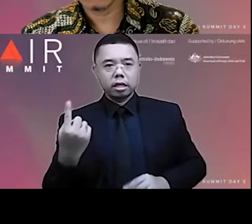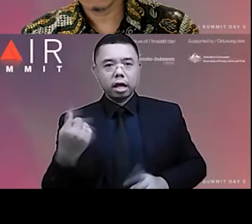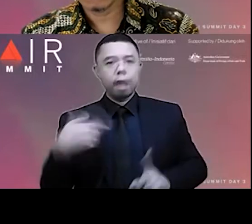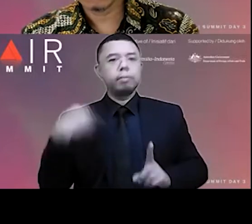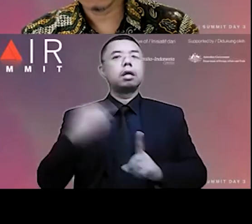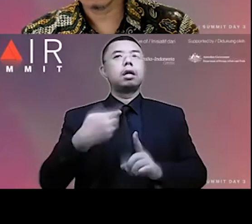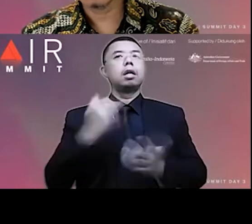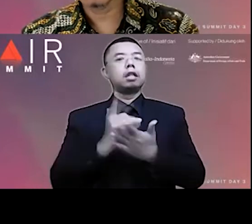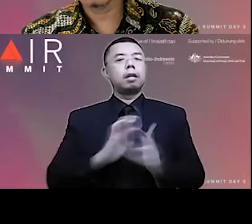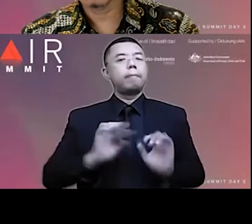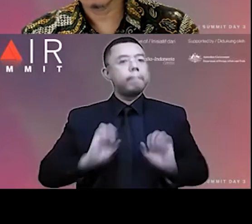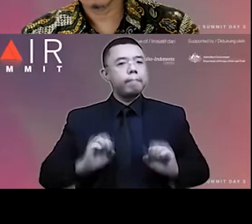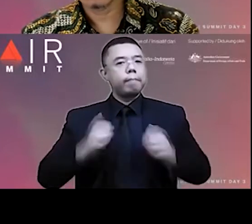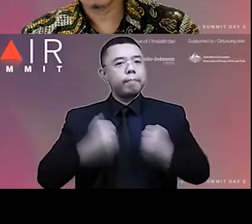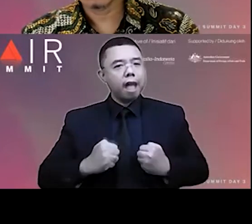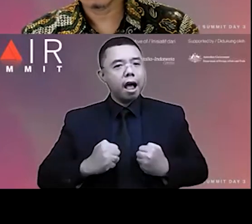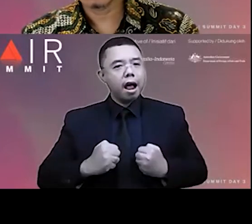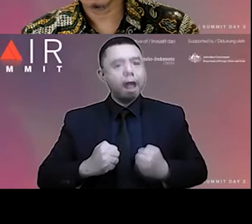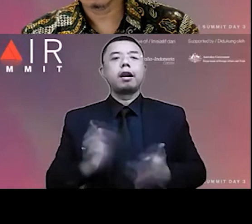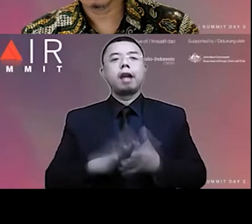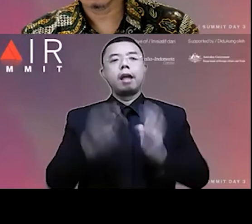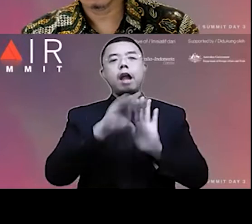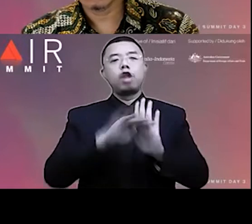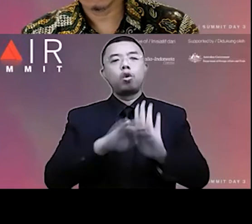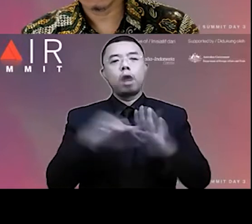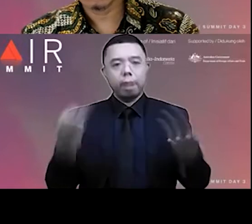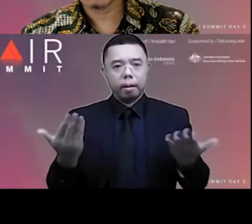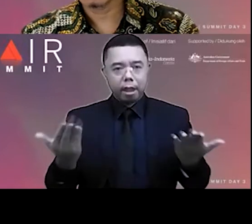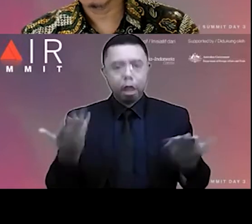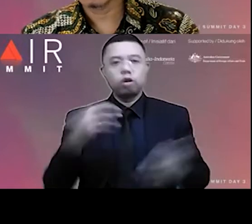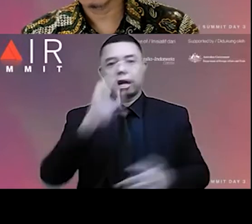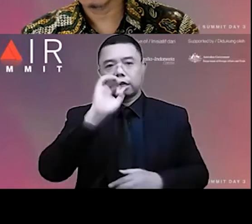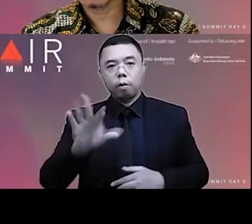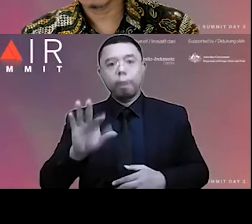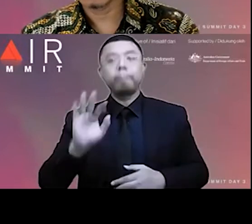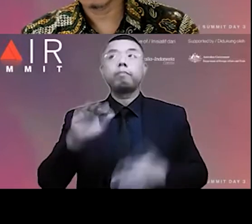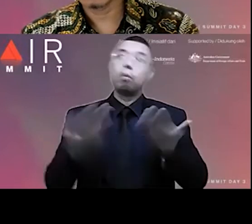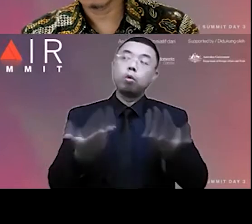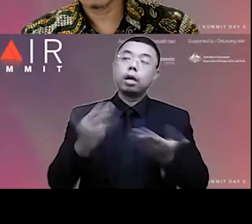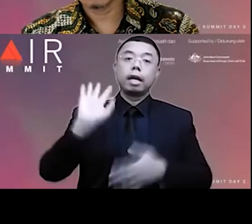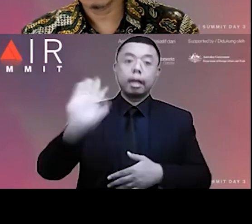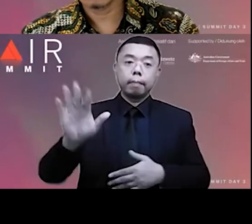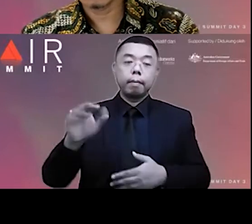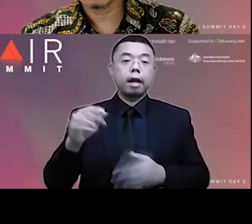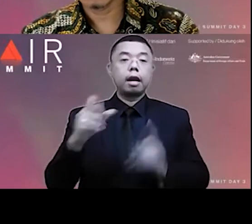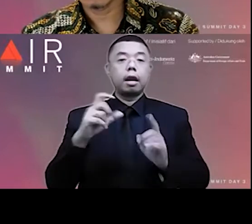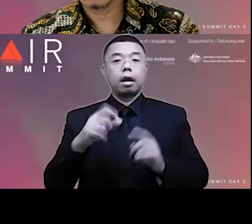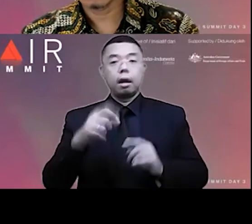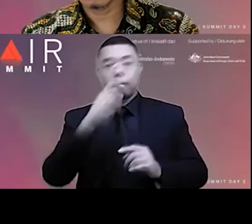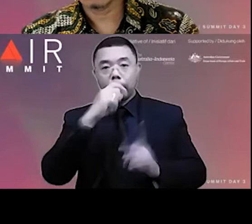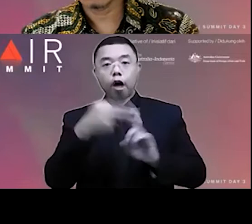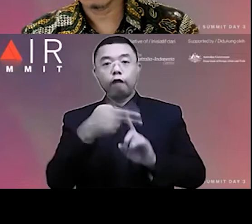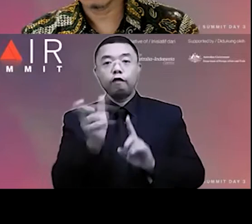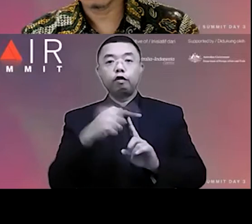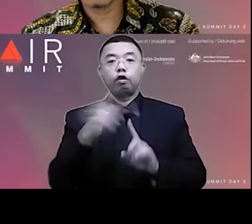but I guess perhaps having a look going forward, Dr. Futu, can you give us any idea of what the